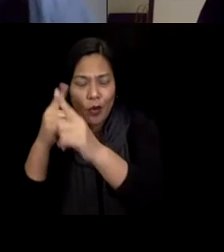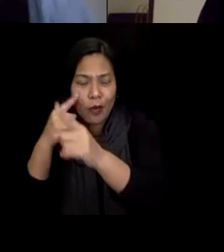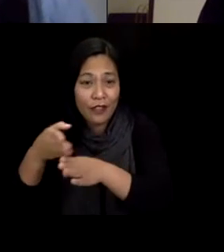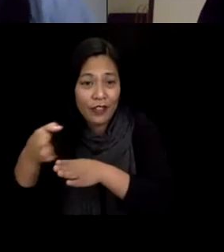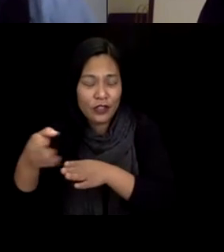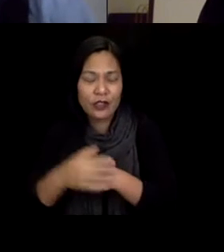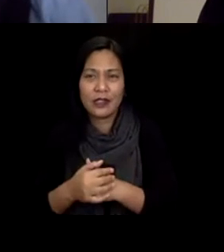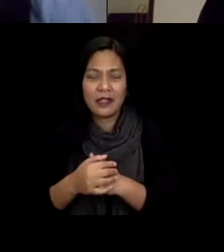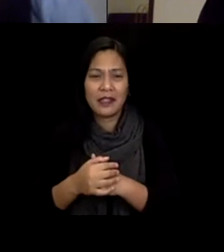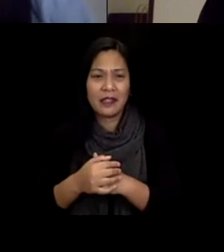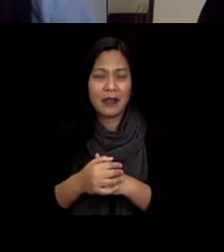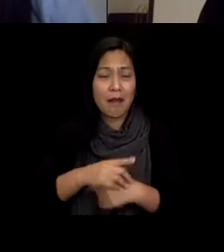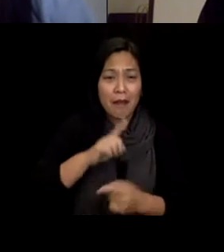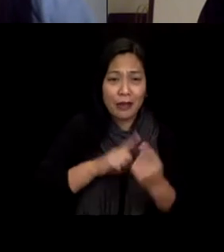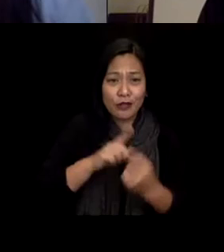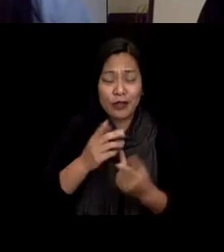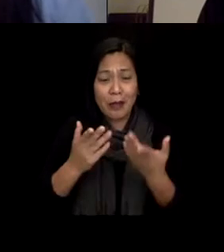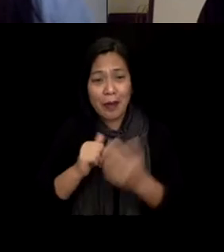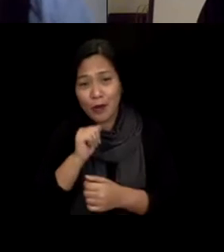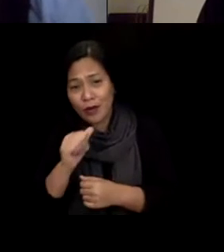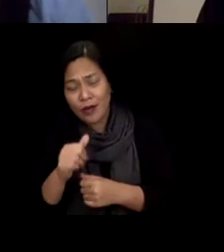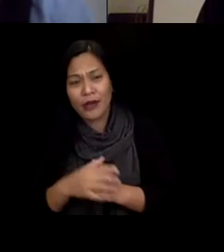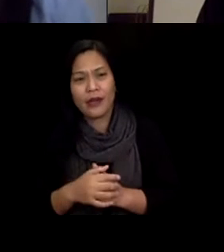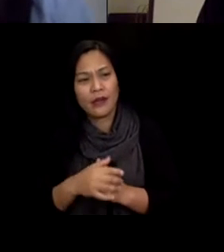it really strikes me how